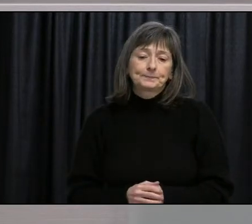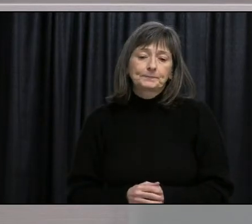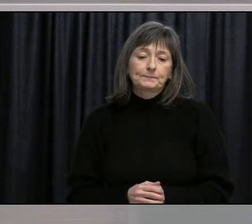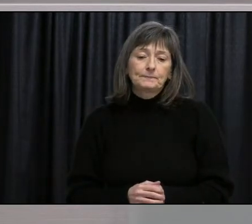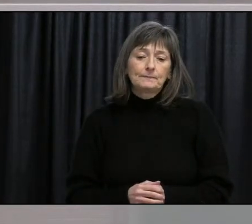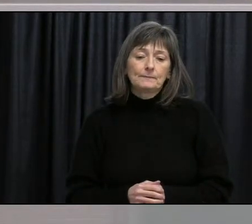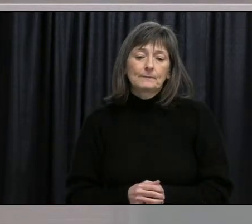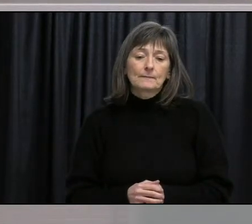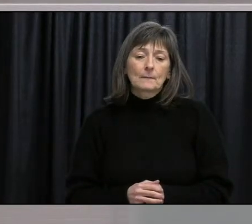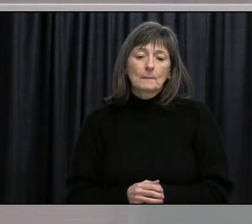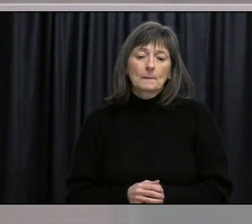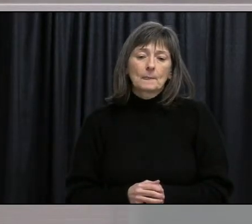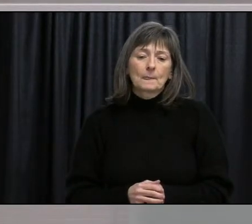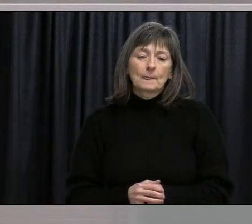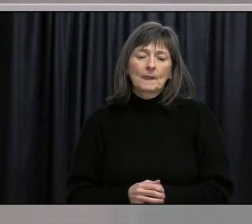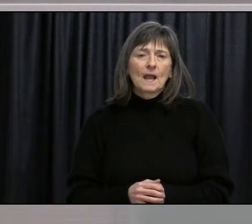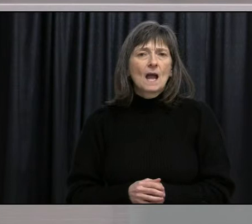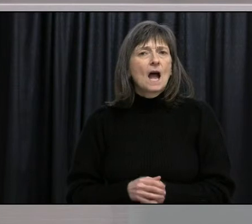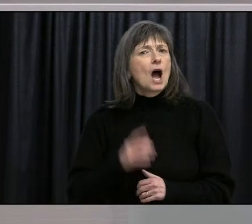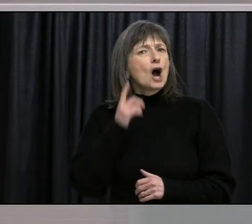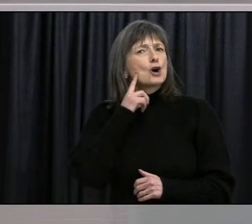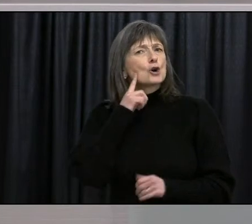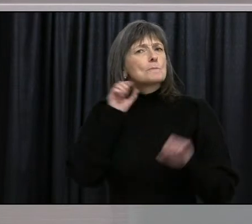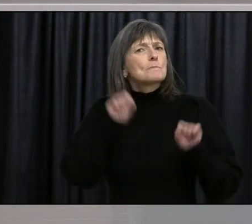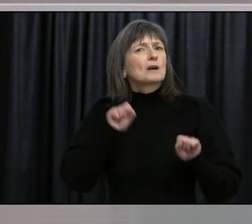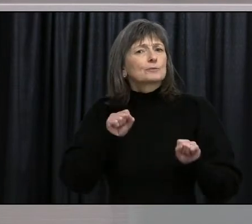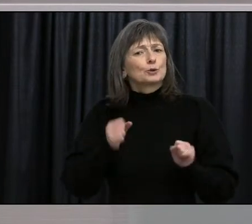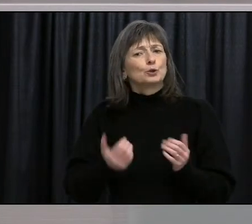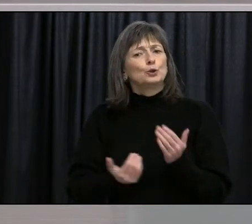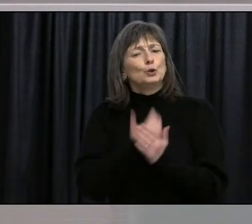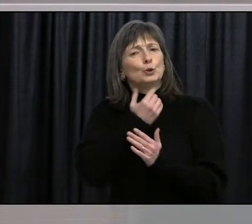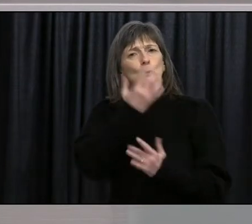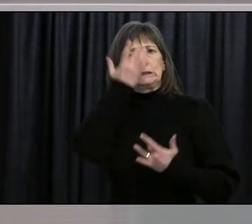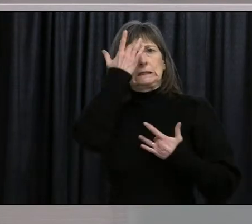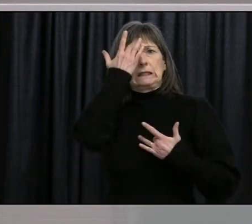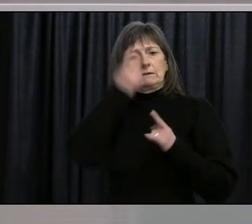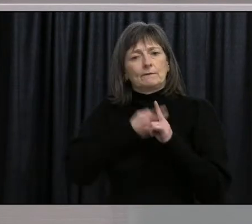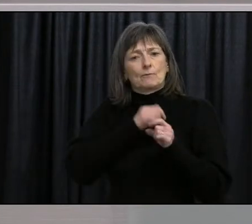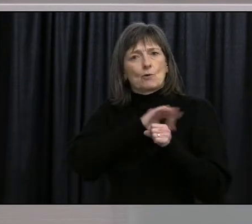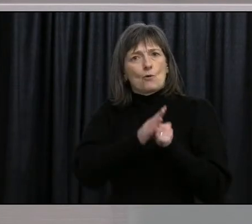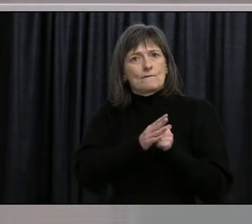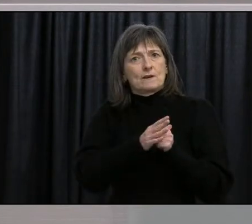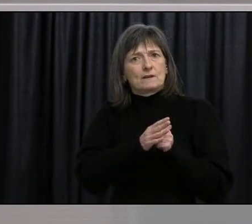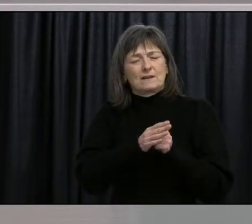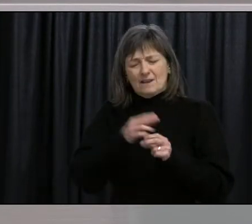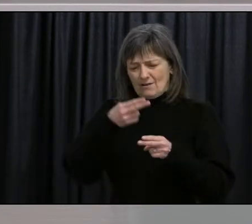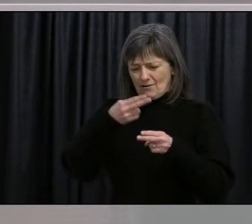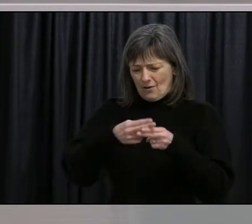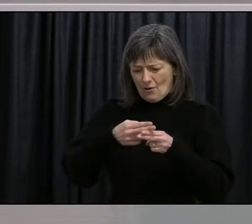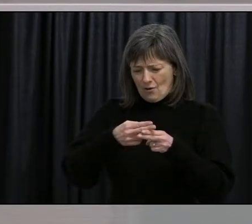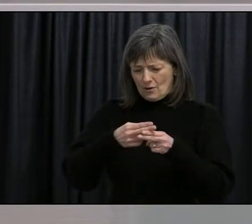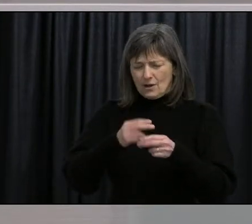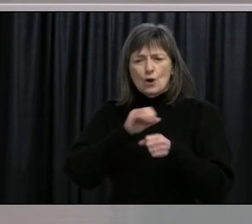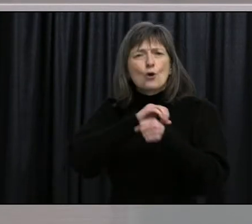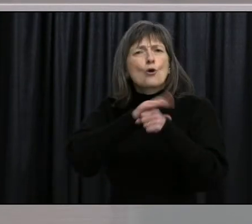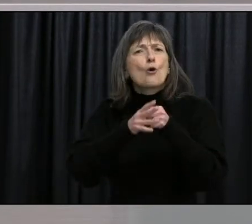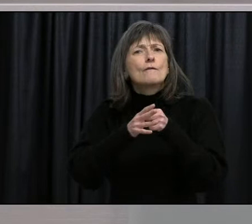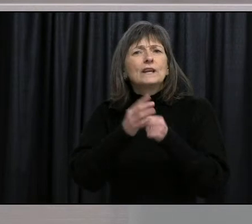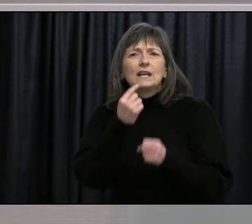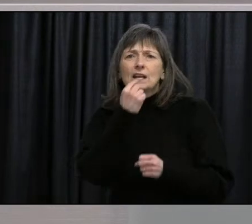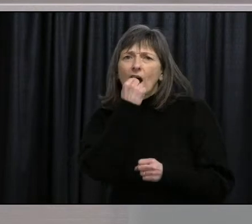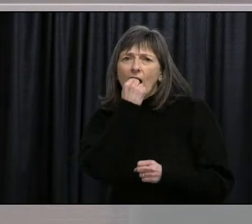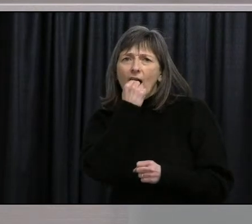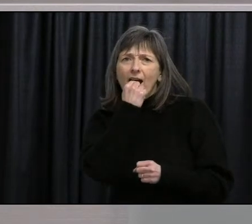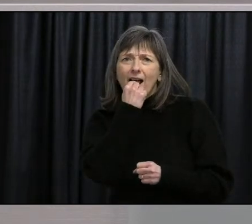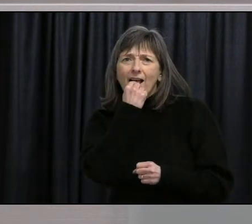I've read about a possible new symptom of COVID-19. They're calling it COVID tongue, and it's